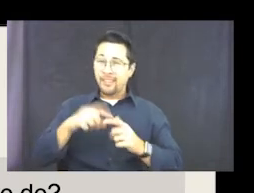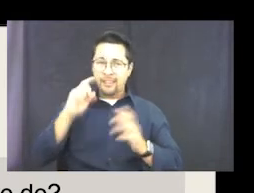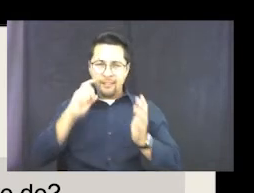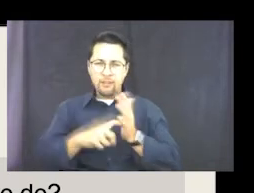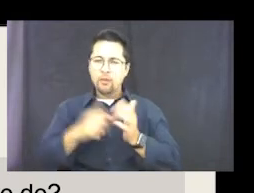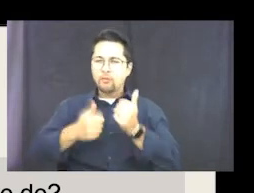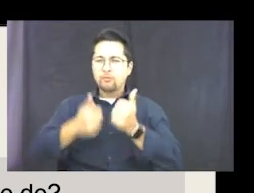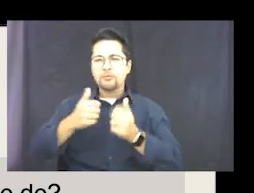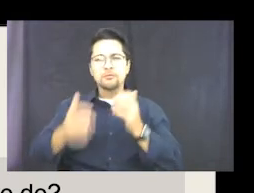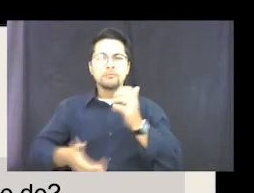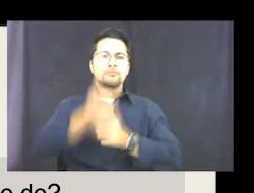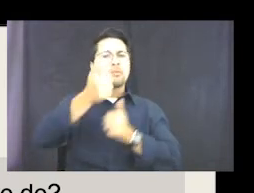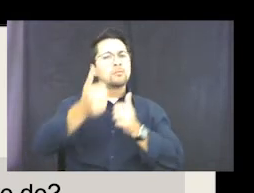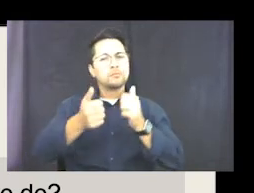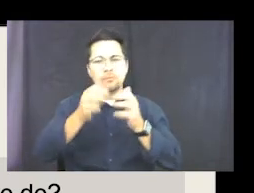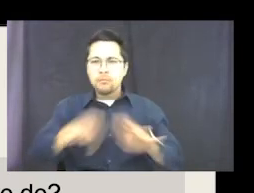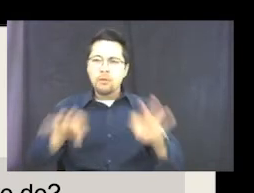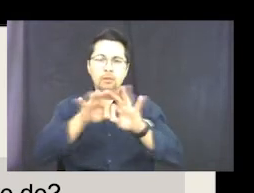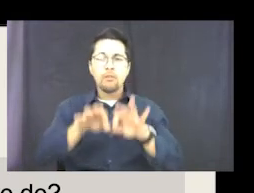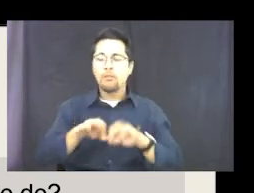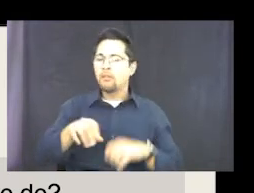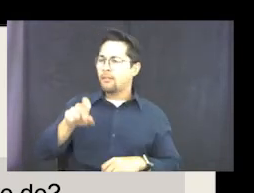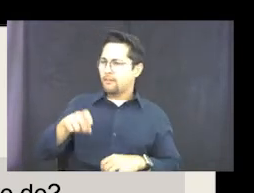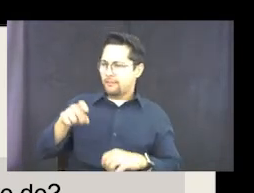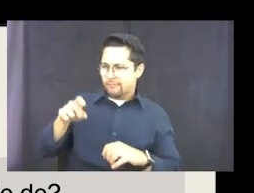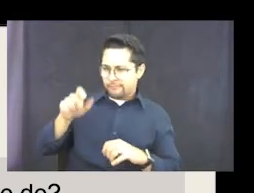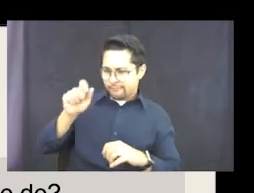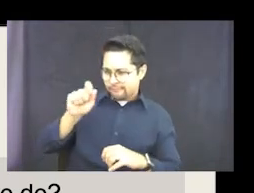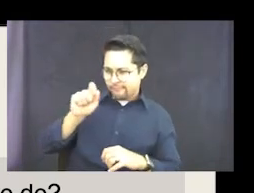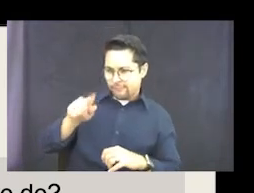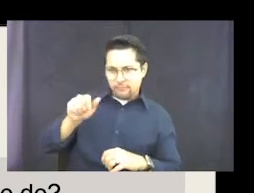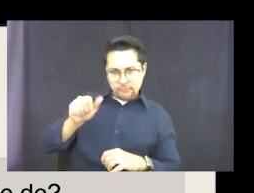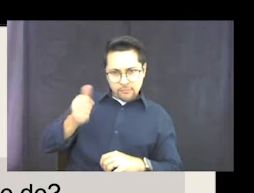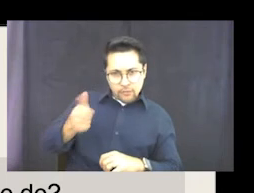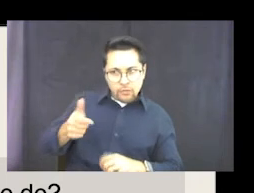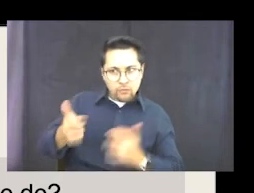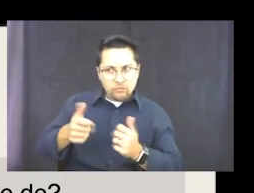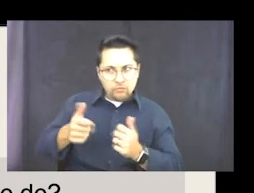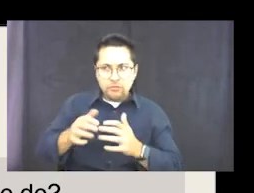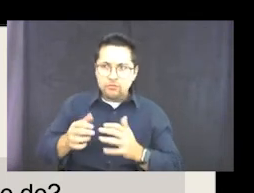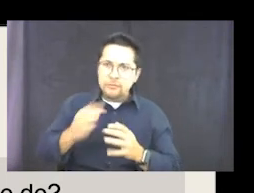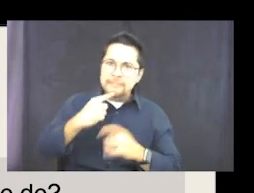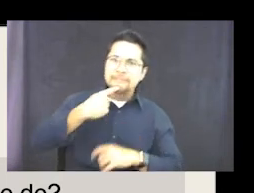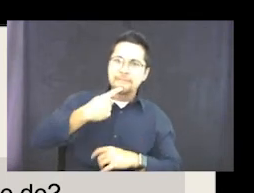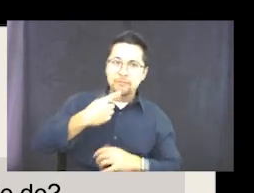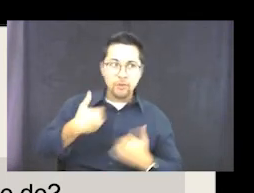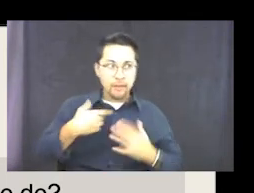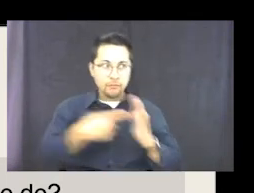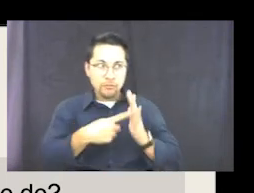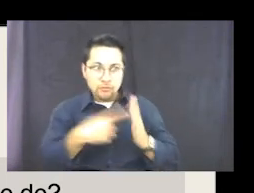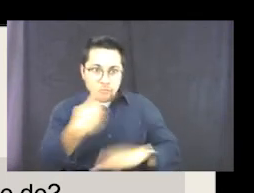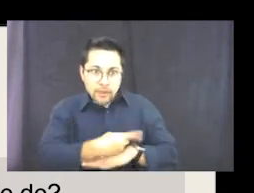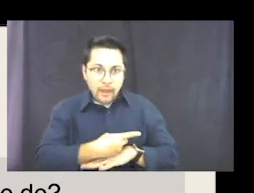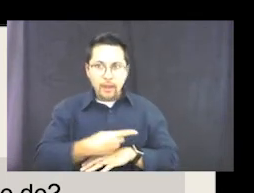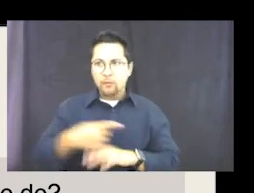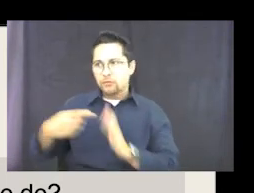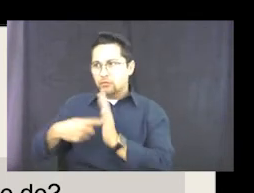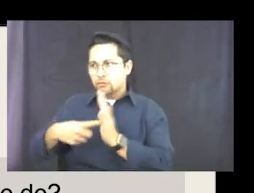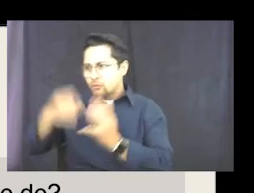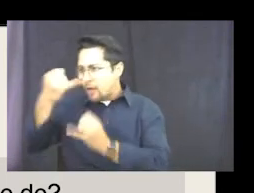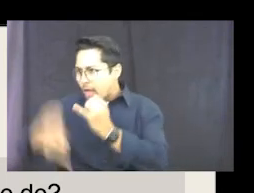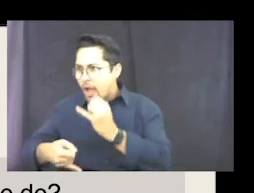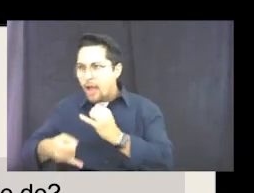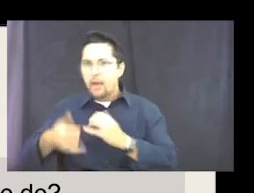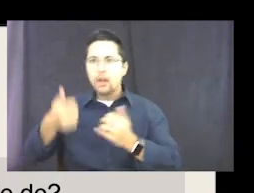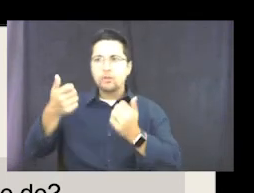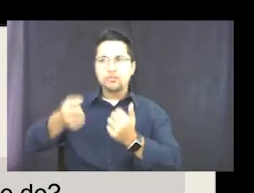most important. To do this, ask yourself, what is urgent? Do you have a deadline? What is due first? What is due last? What can